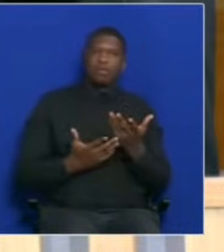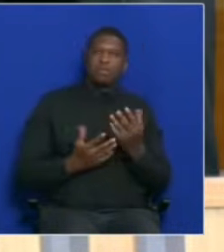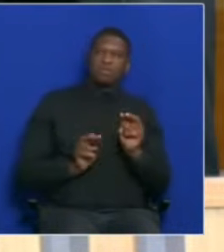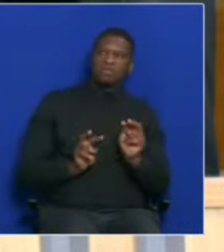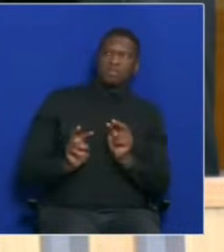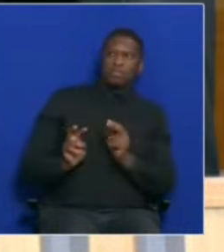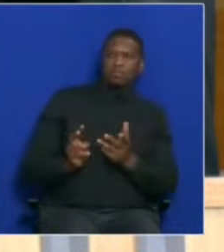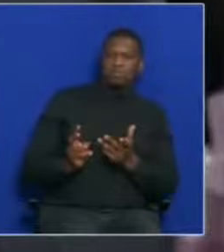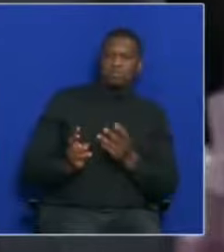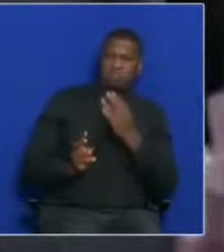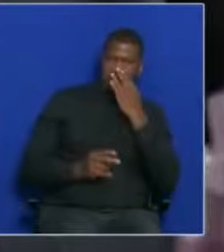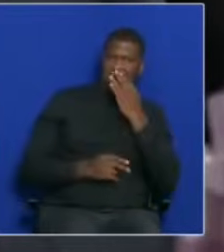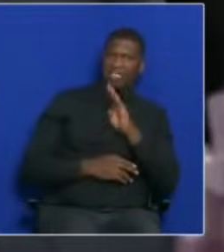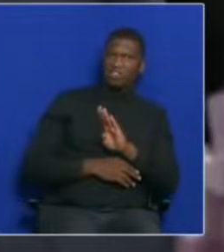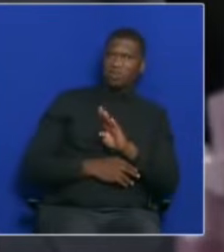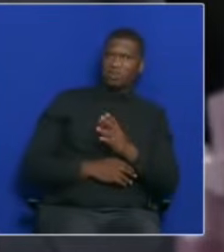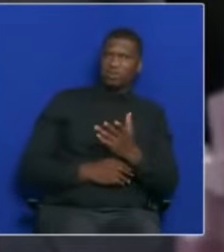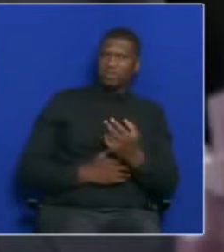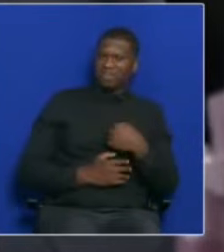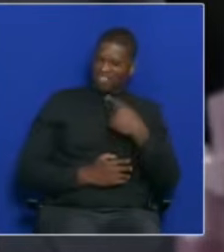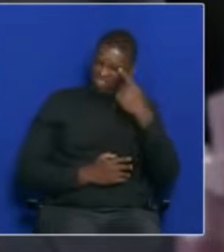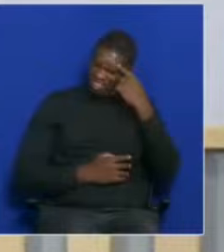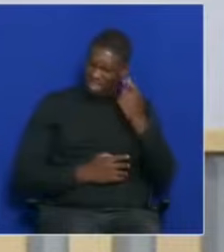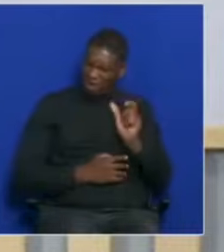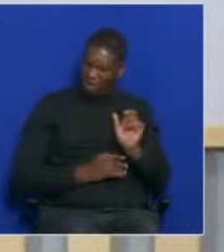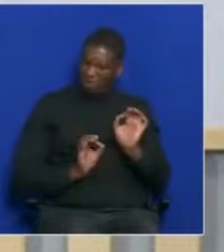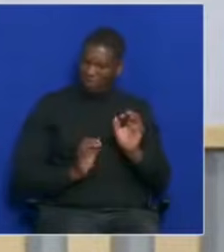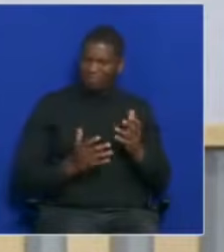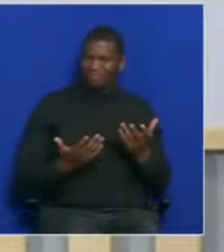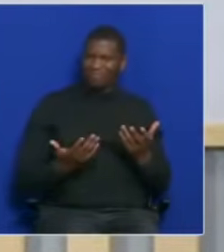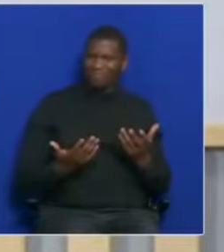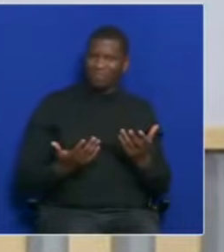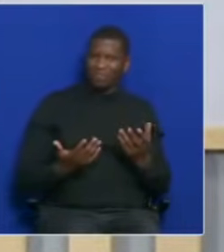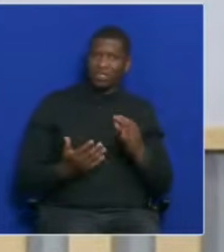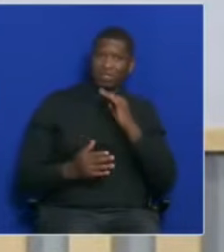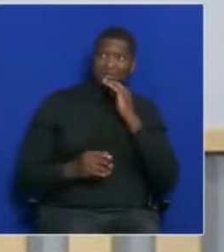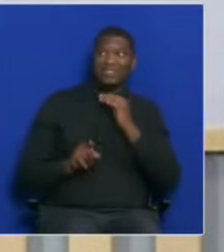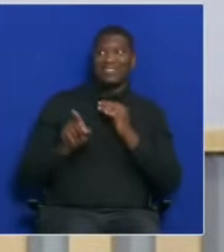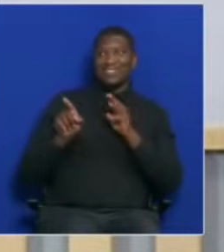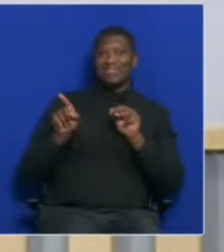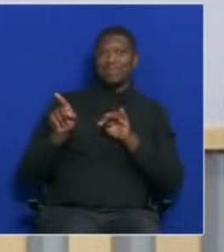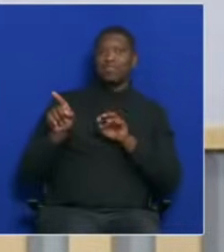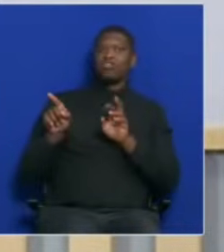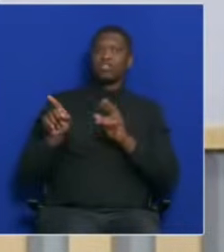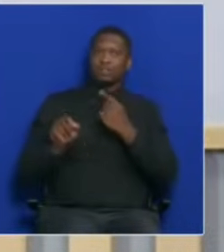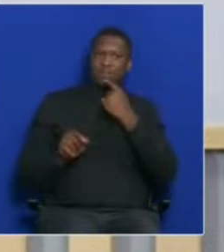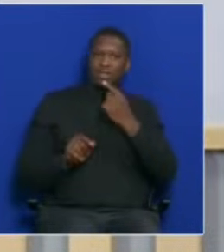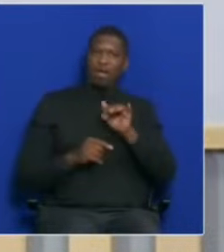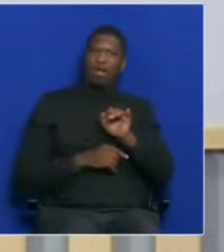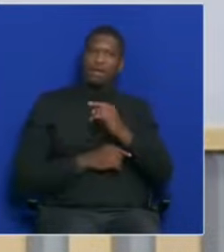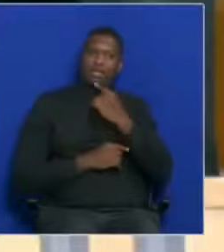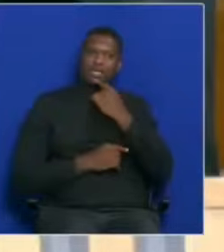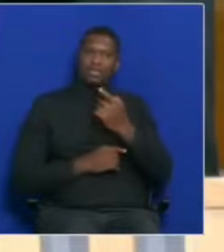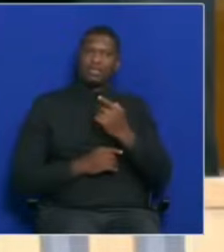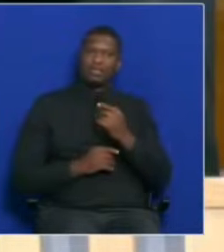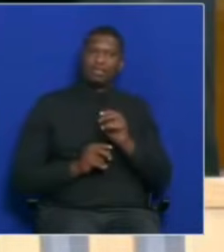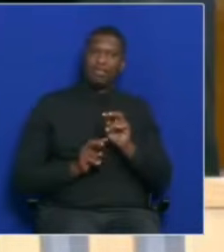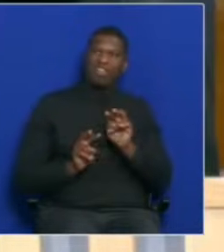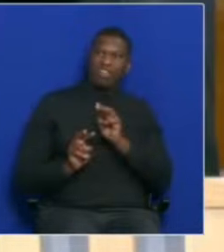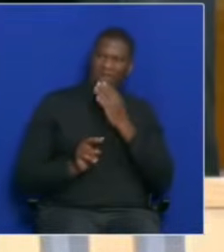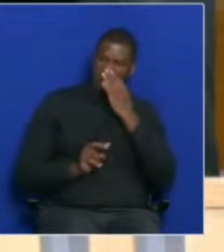I can't think of another word, sorry. Ms. Ramsame said, that's what the ID said. I don't like this guy, he gave